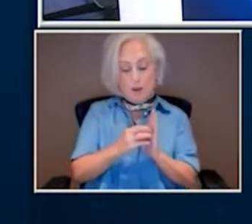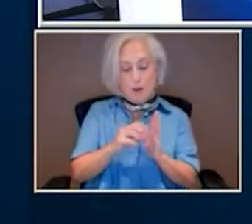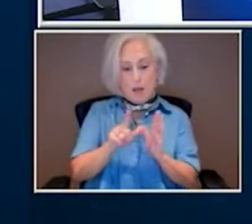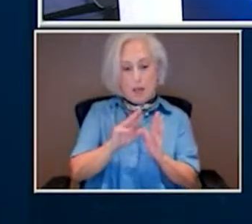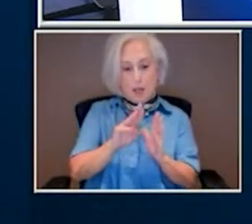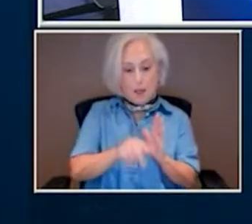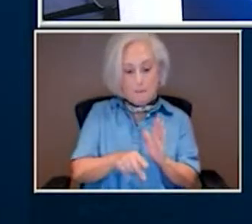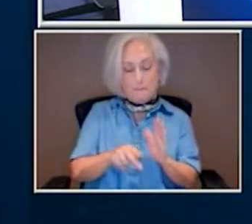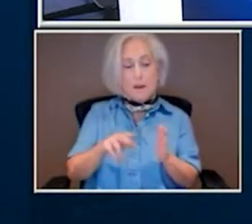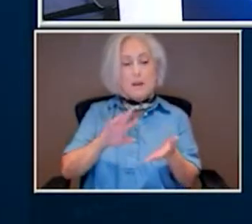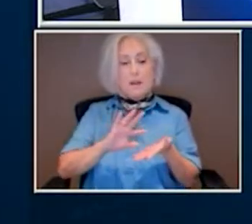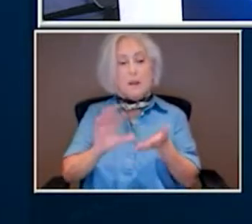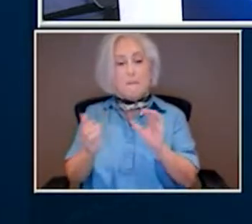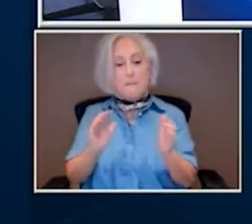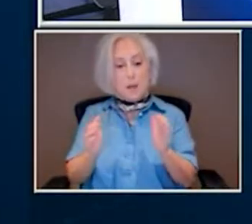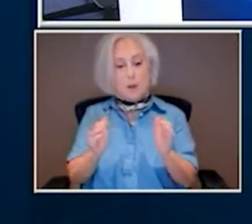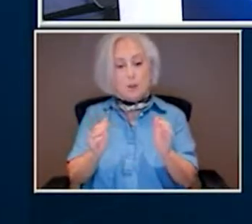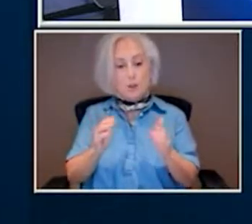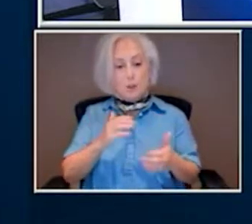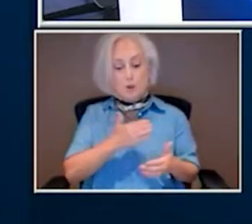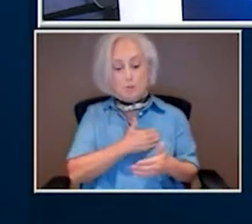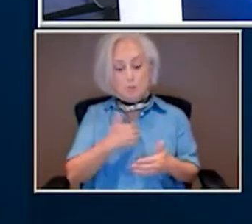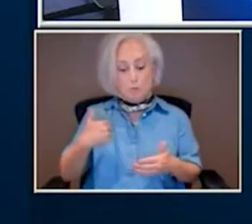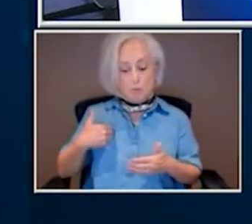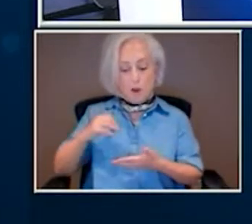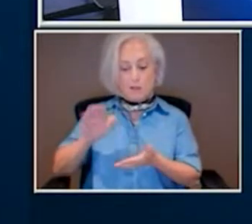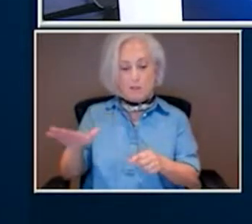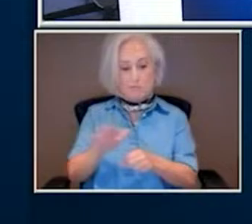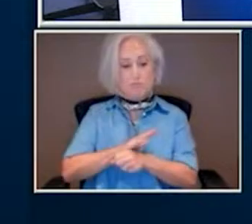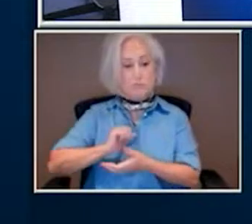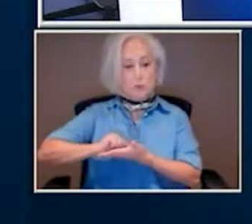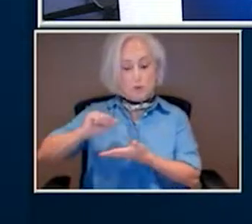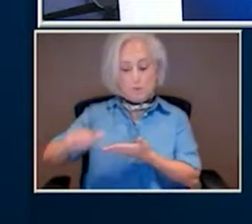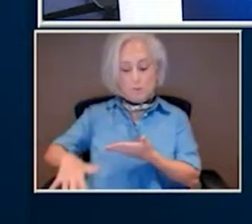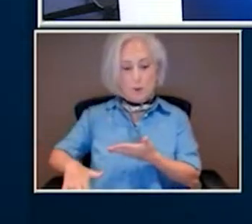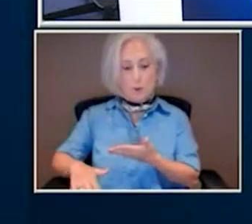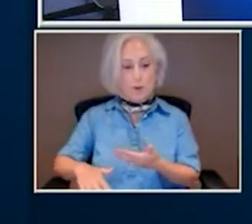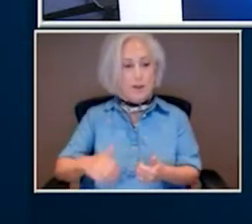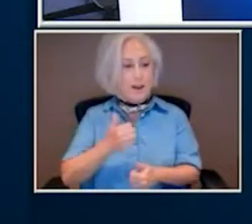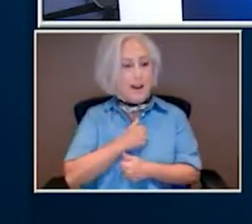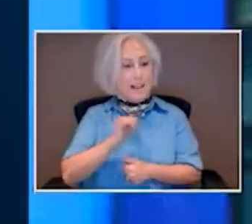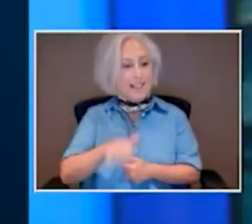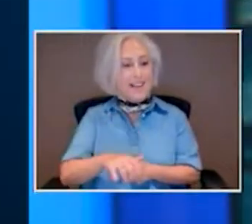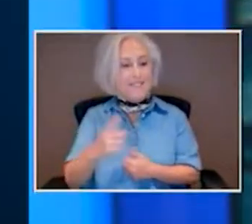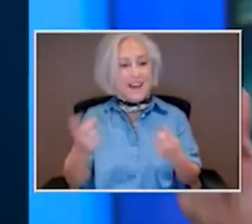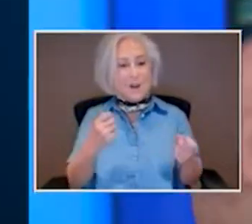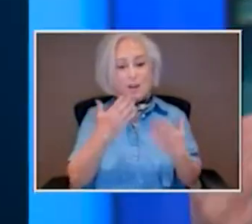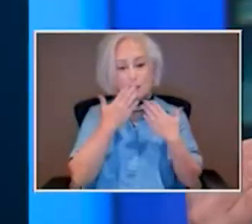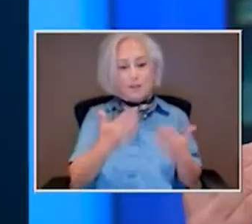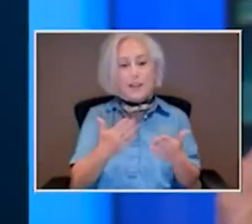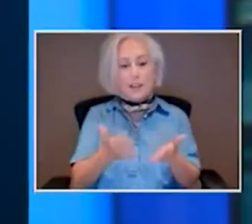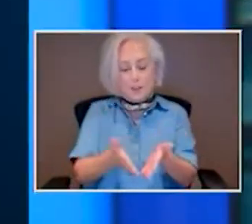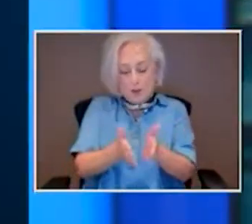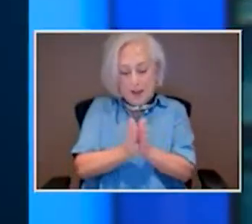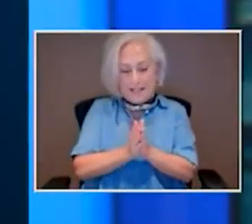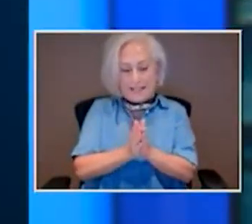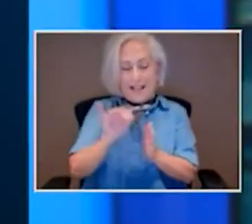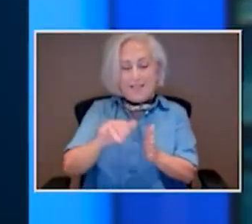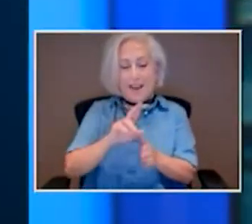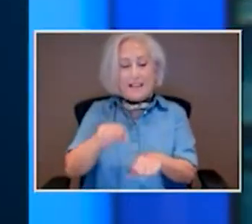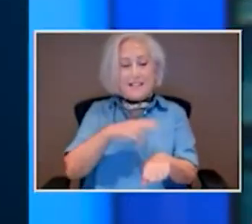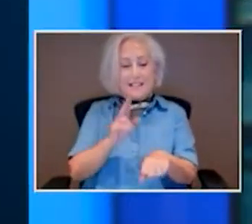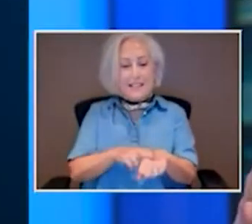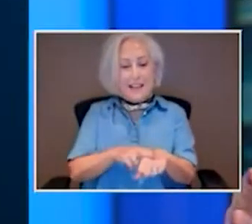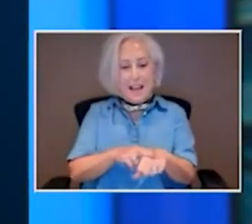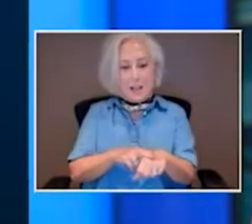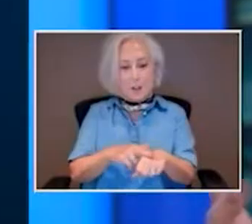get rid of any chance of it coming back? I love this question, so thank you, Becca, for asking, because that is the natural, when I first see patients,